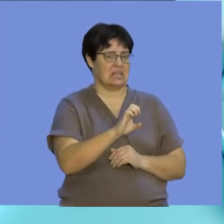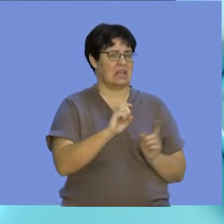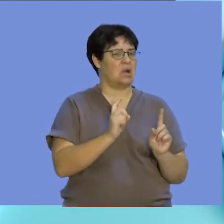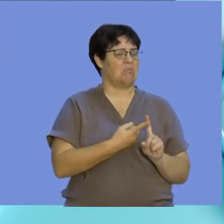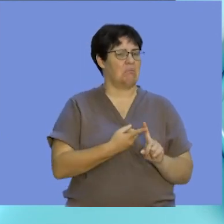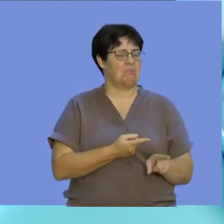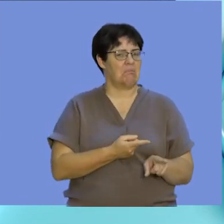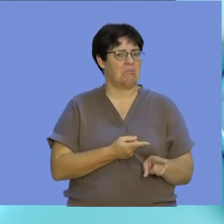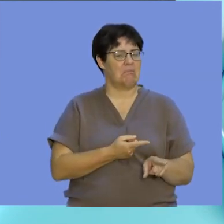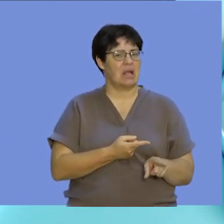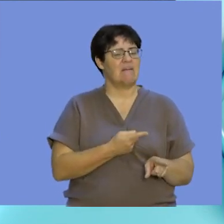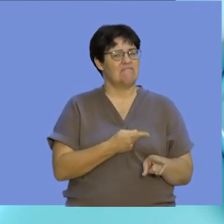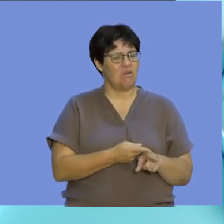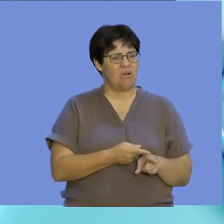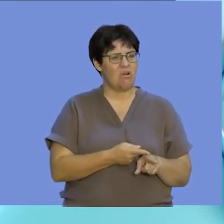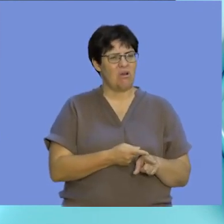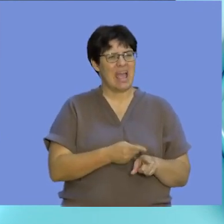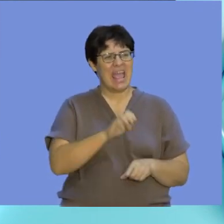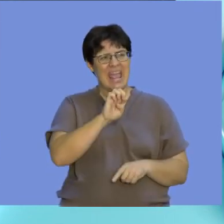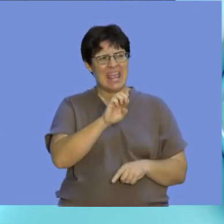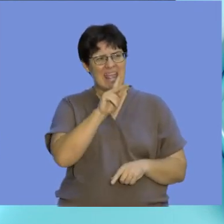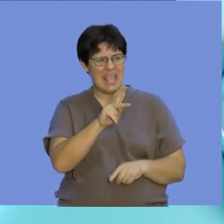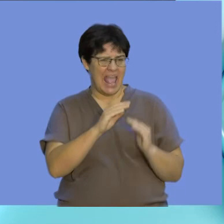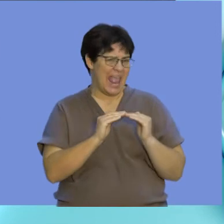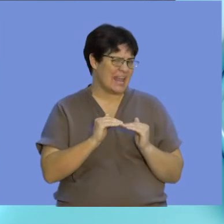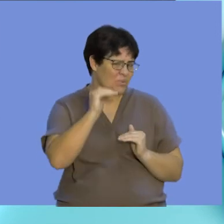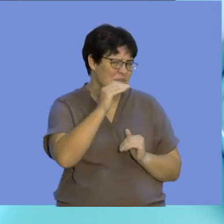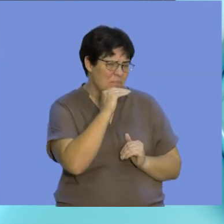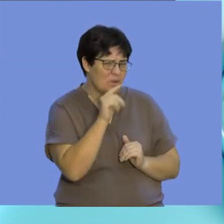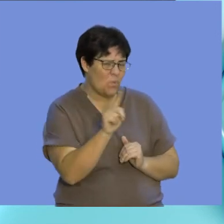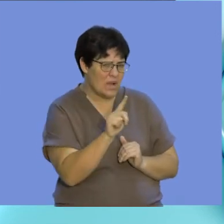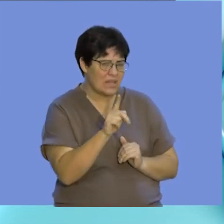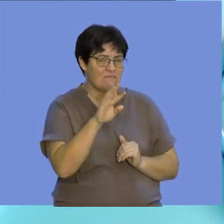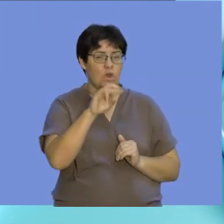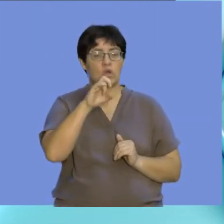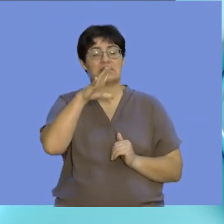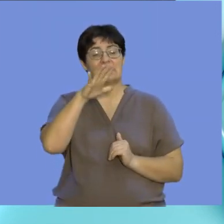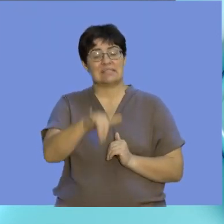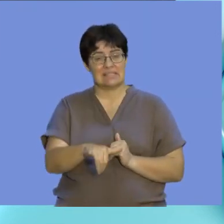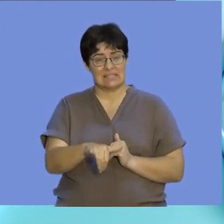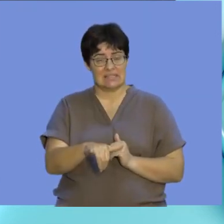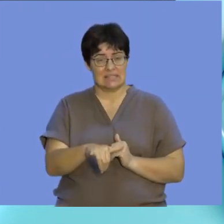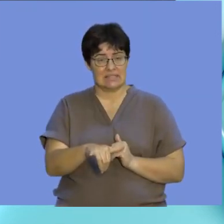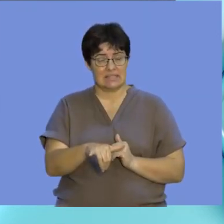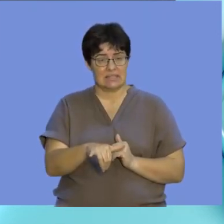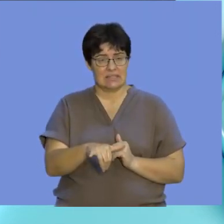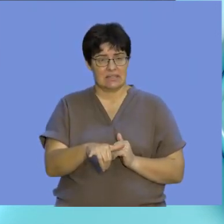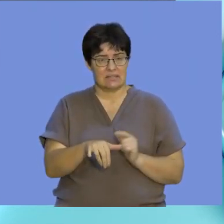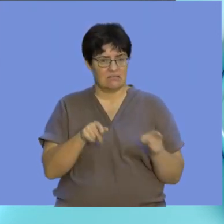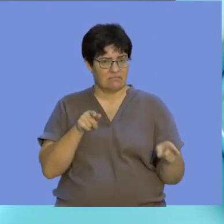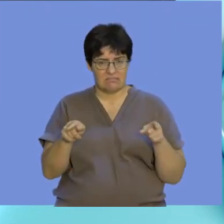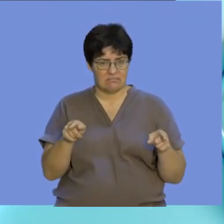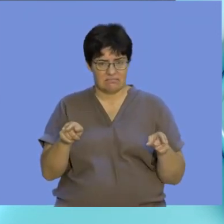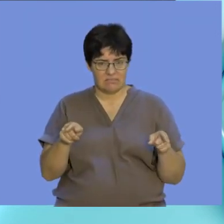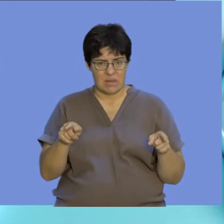the kinetic energy to increase, it means that the velocities need to increase